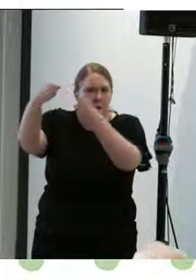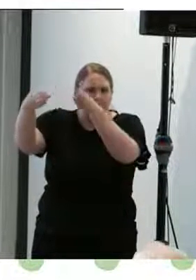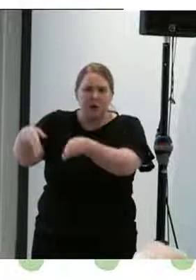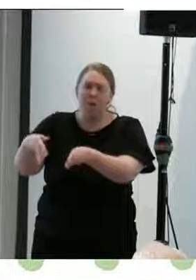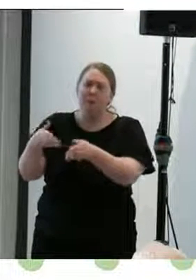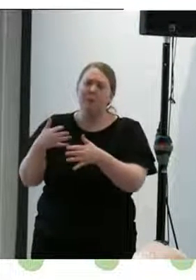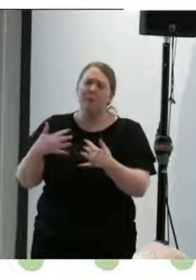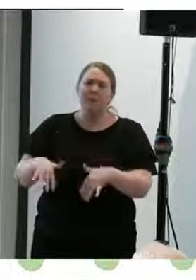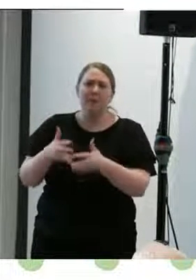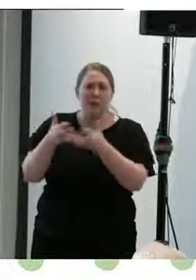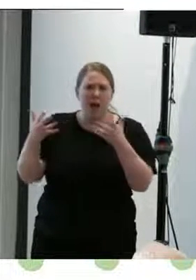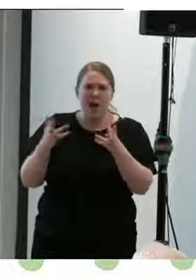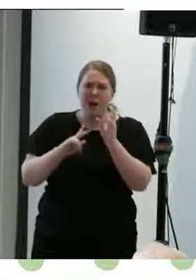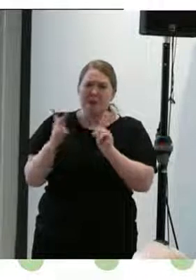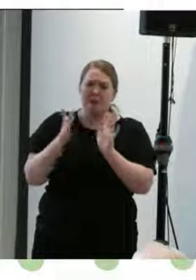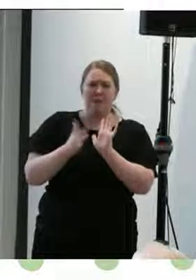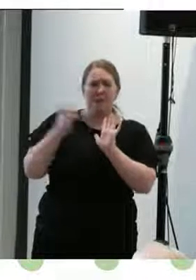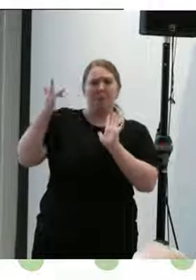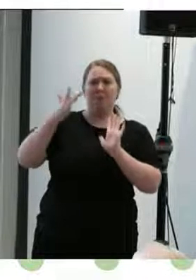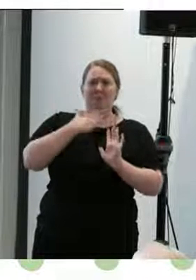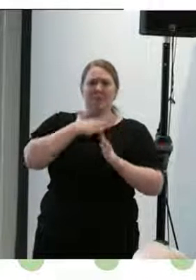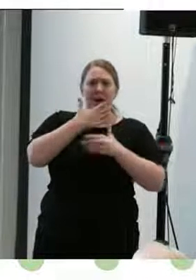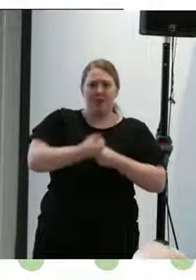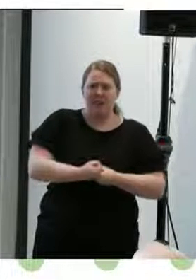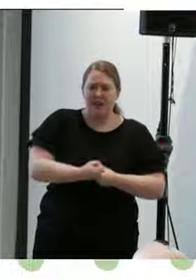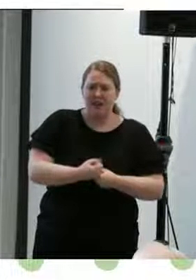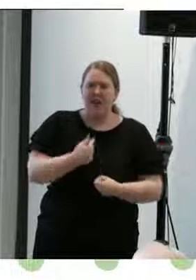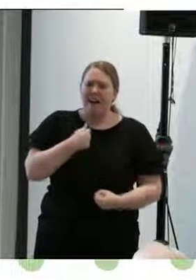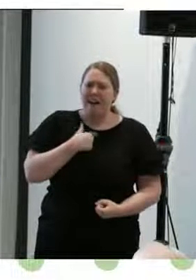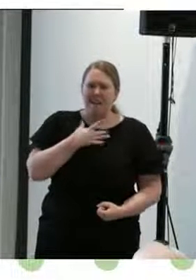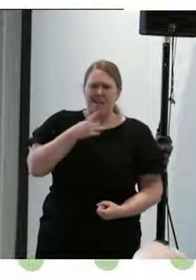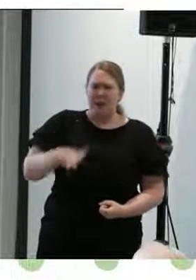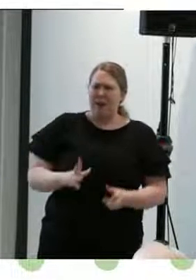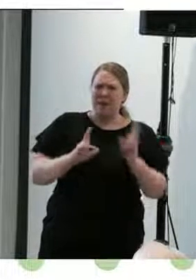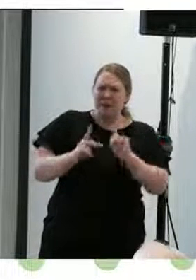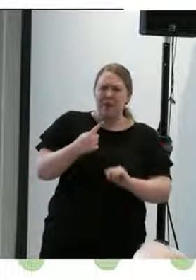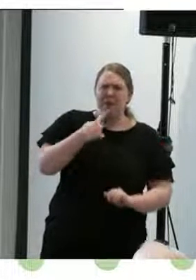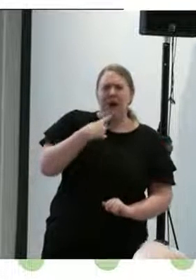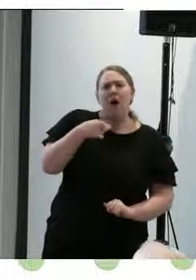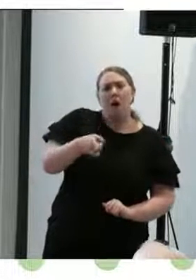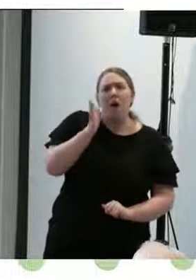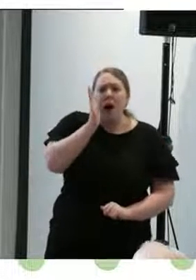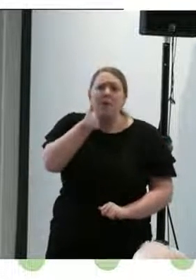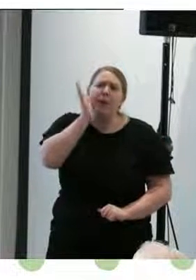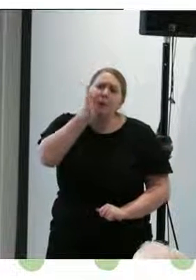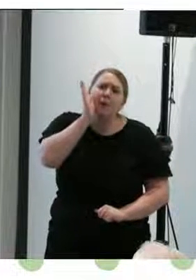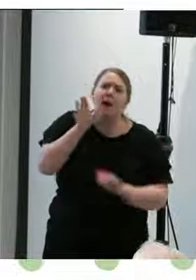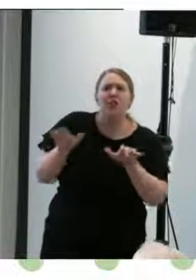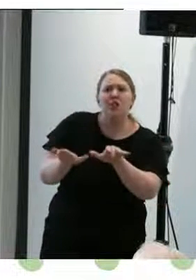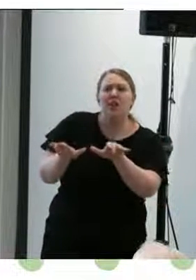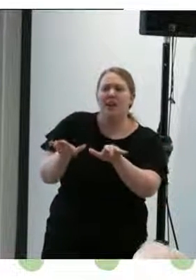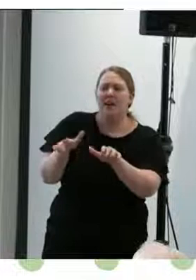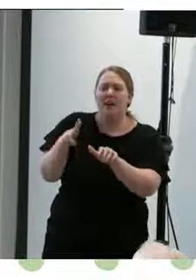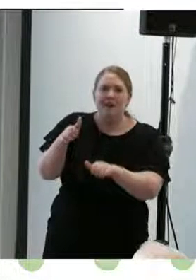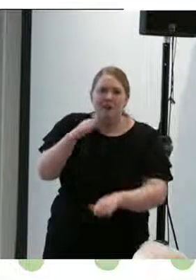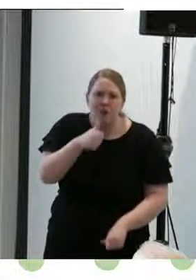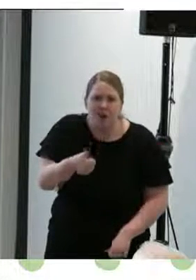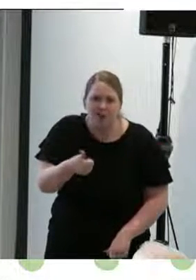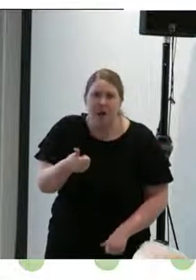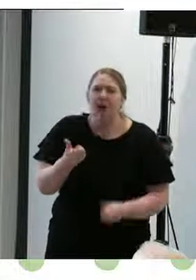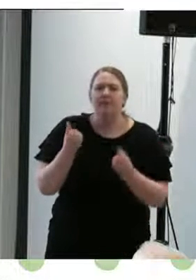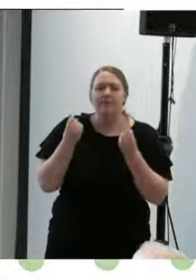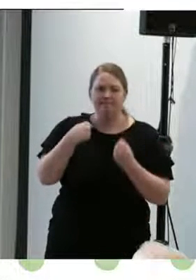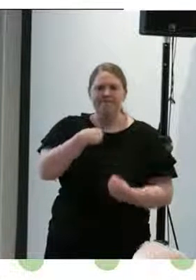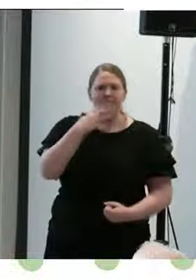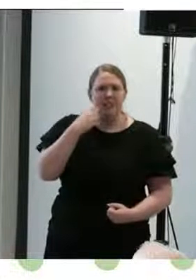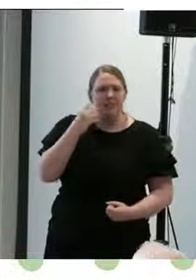with my trust. One of my biggest pet peeves is saying you're going to do something and you don't do it, because so many people have done that to me. And if we think